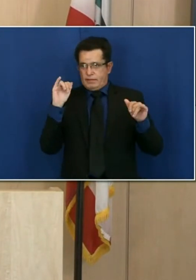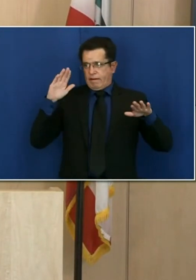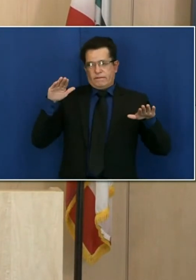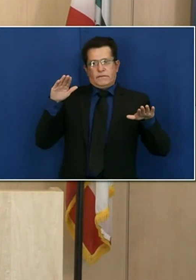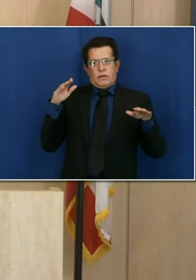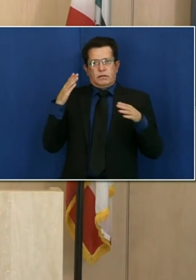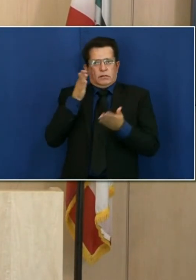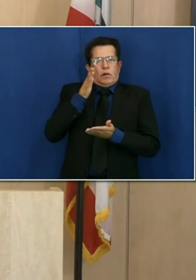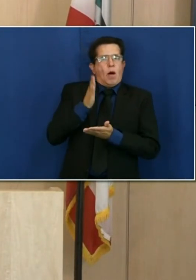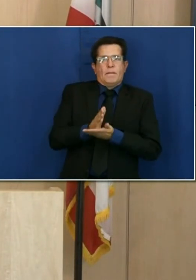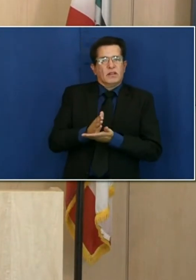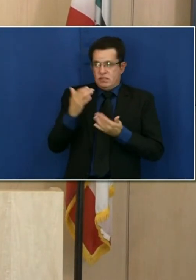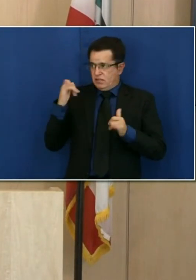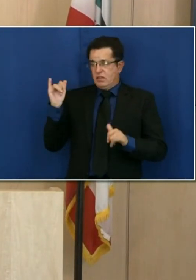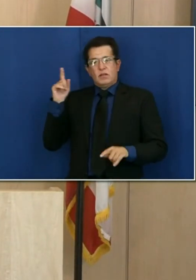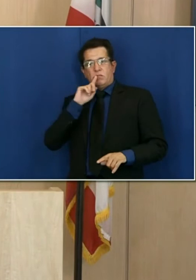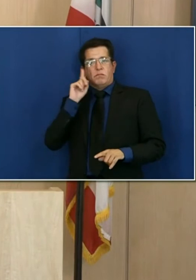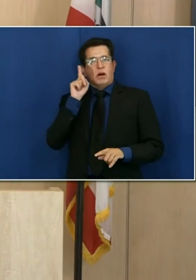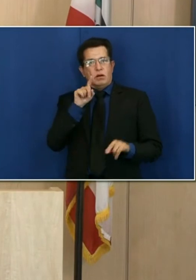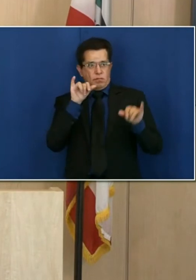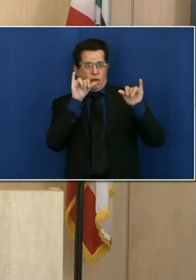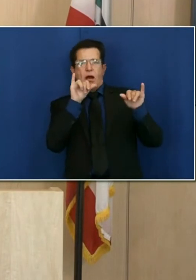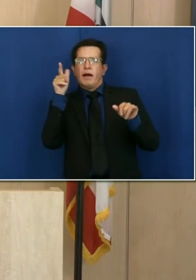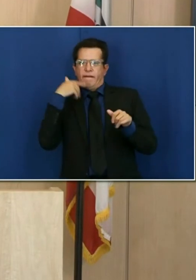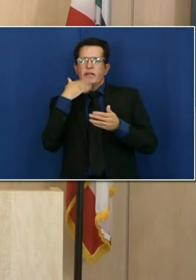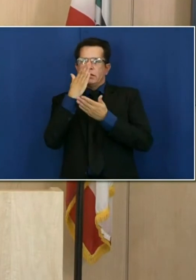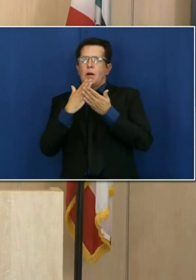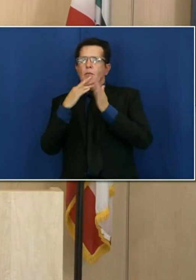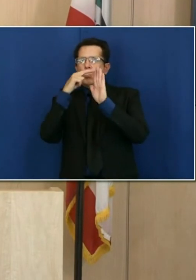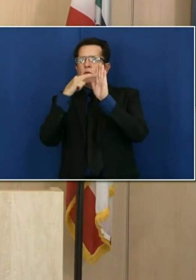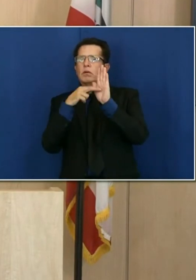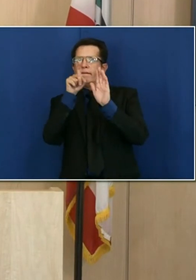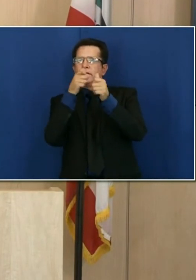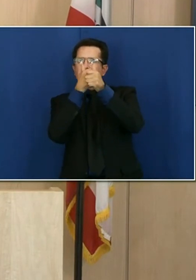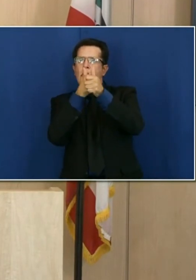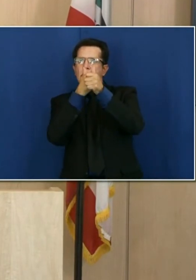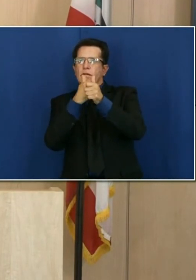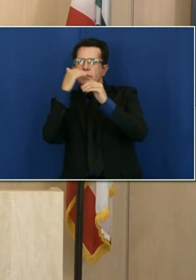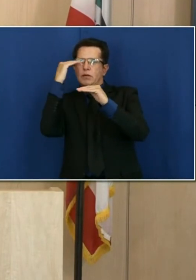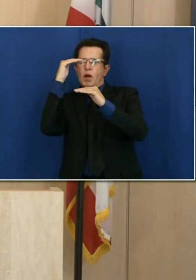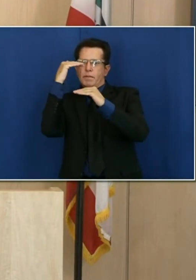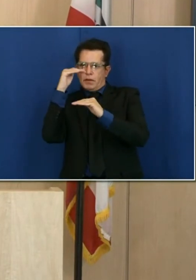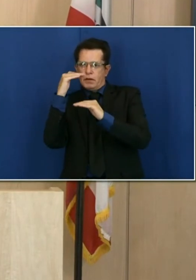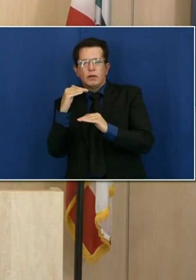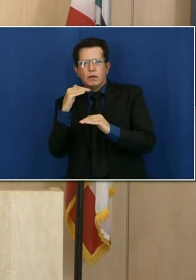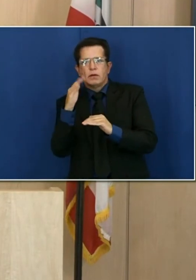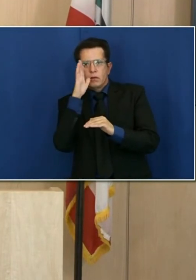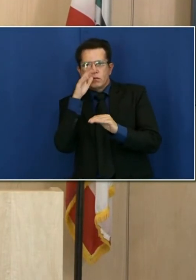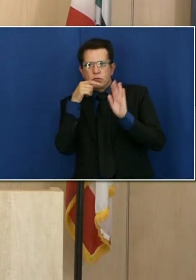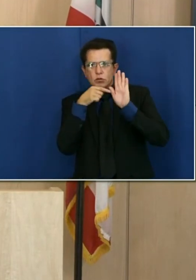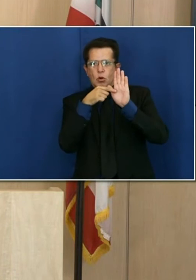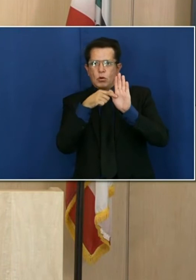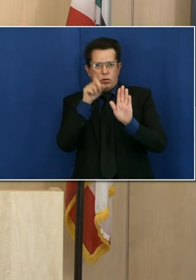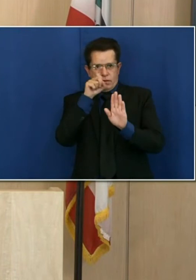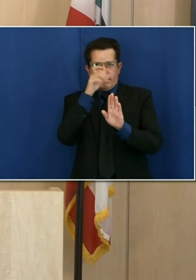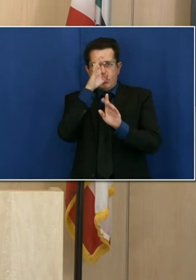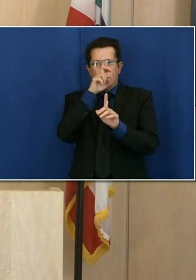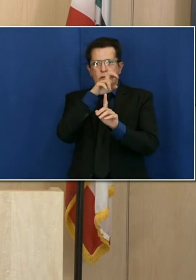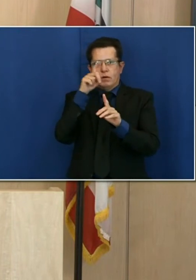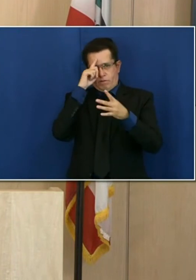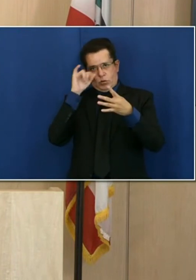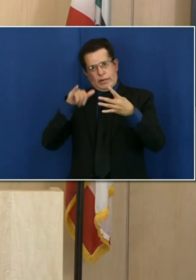state. They issue their respective guidance and information about going from, for a county to go from one